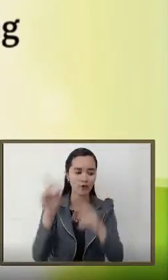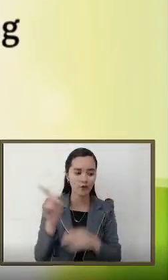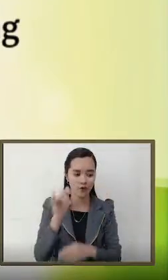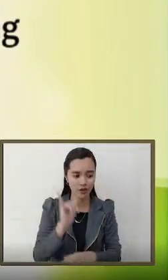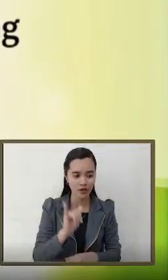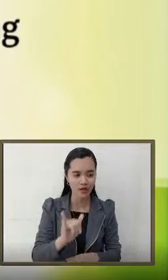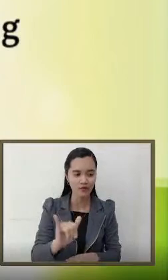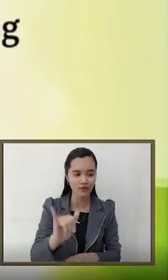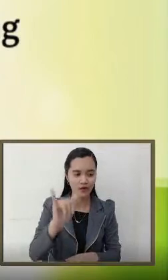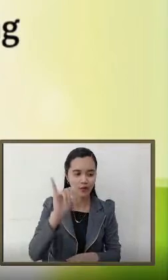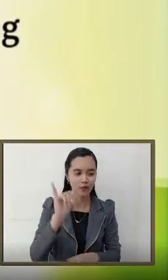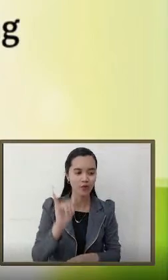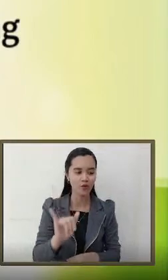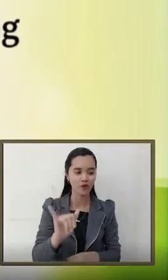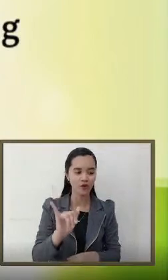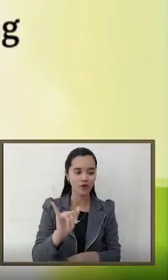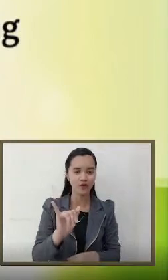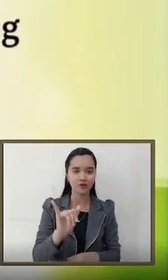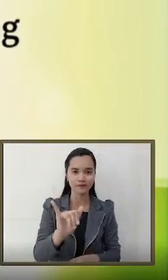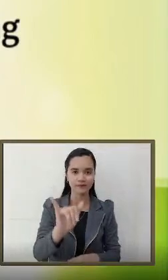home